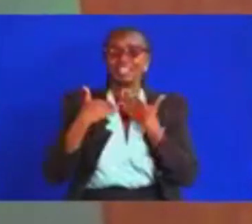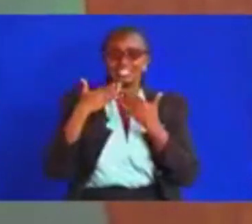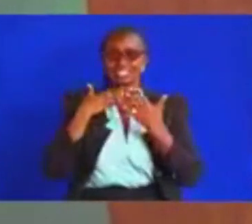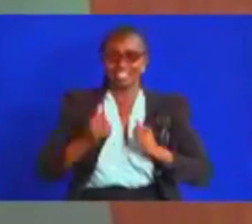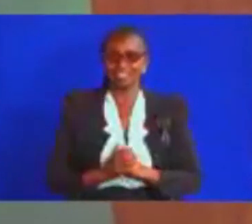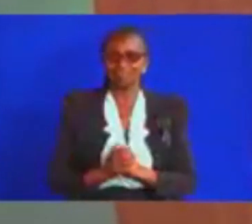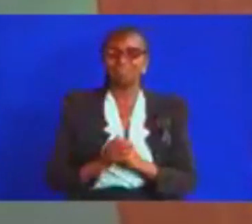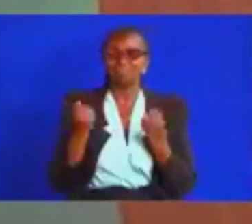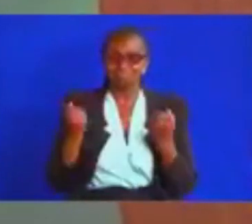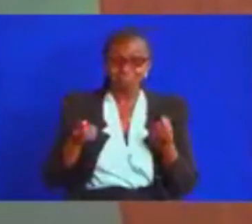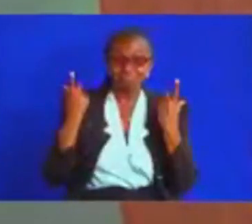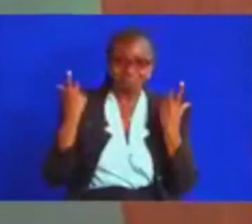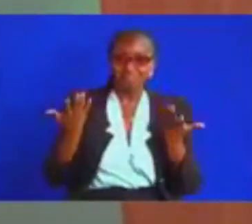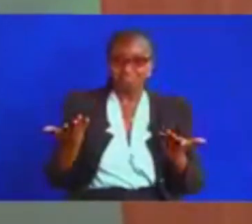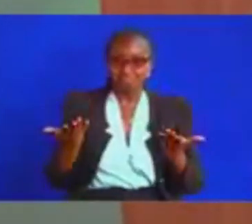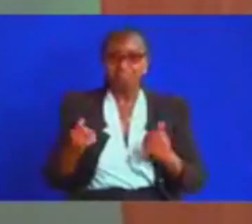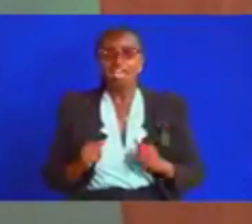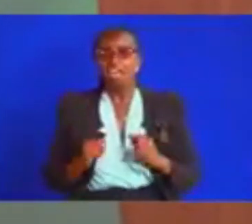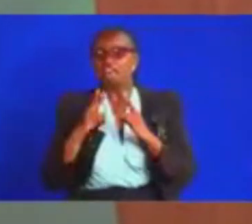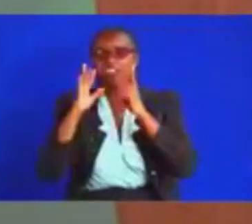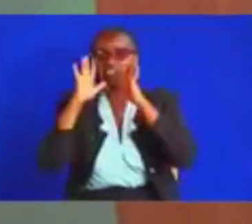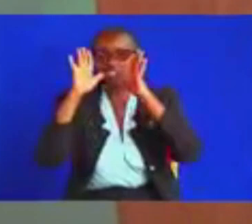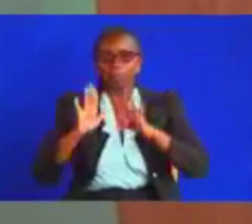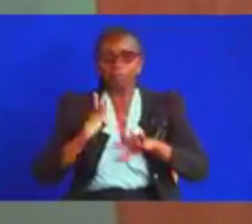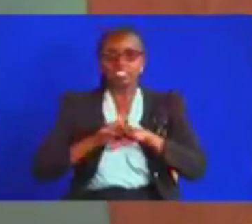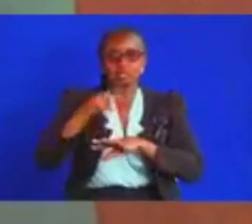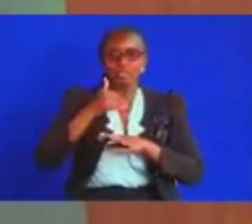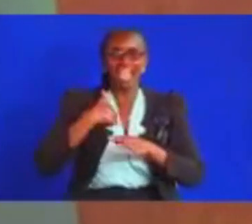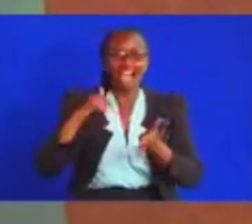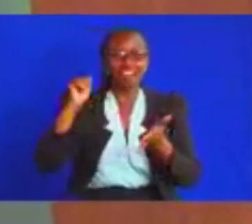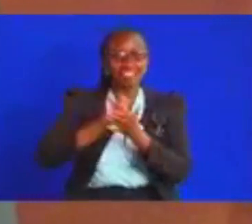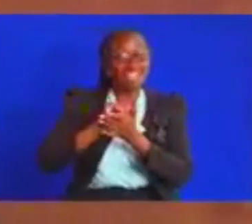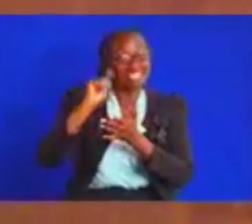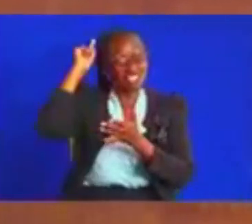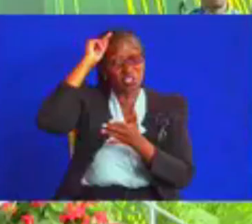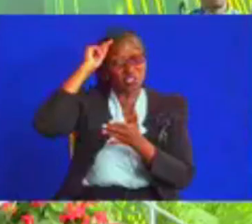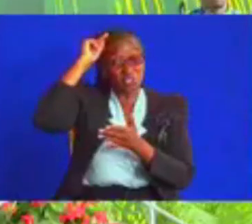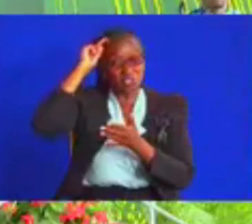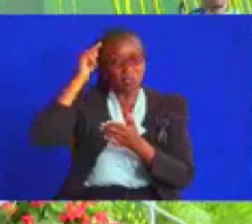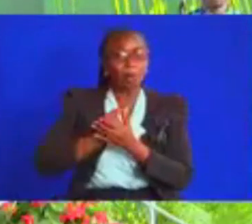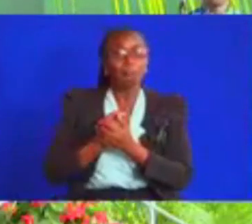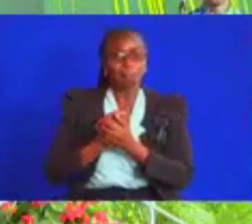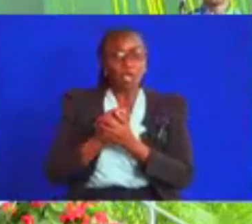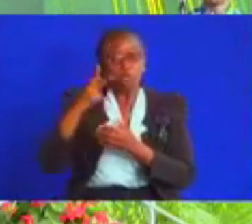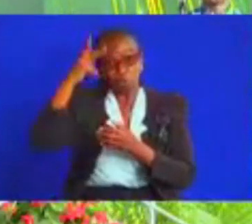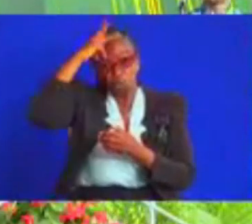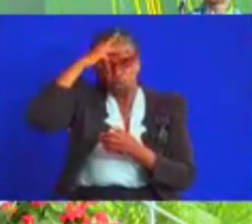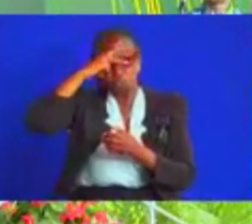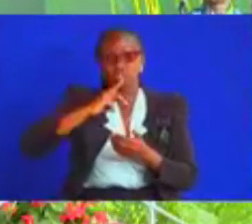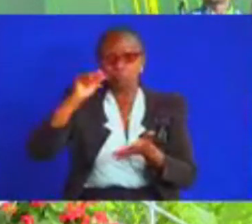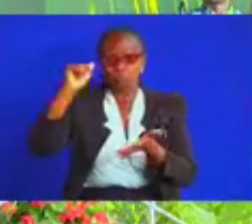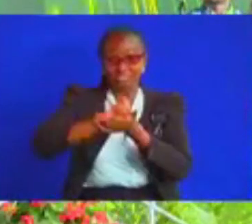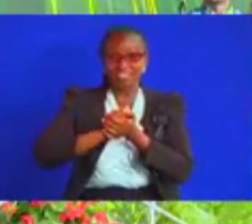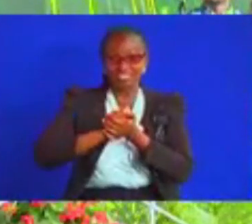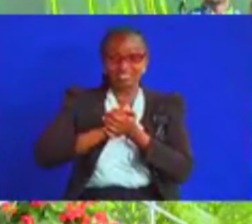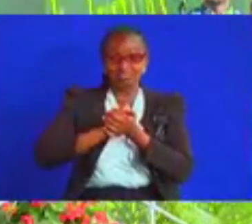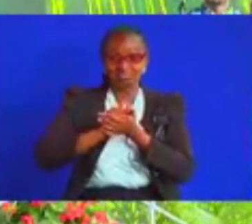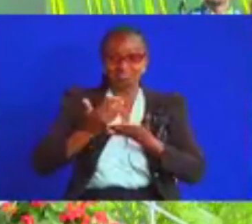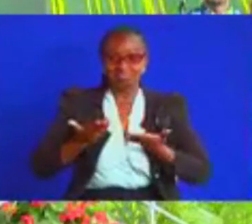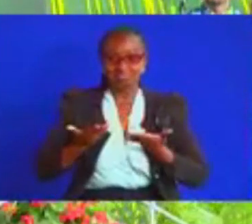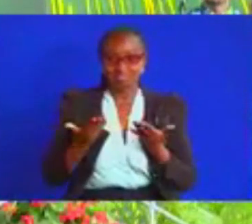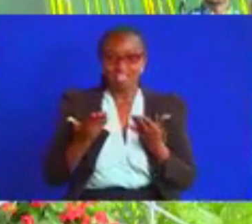Are we together now? It's important that we have that theological background so that it is